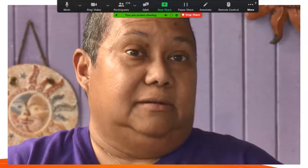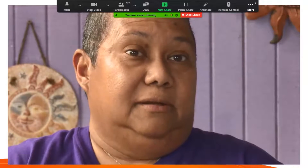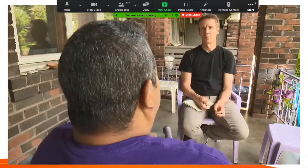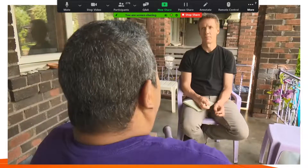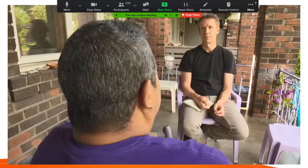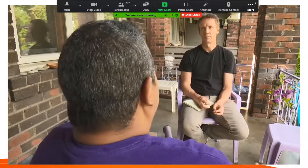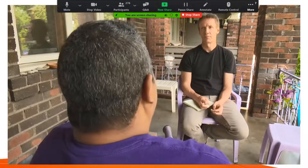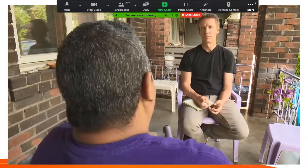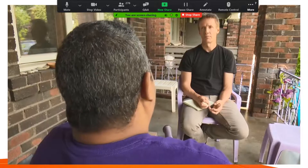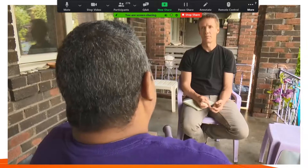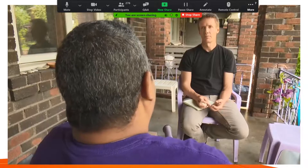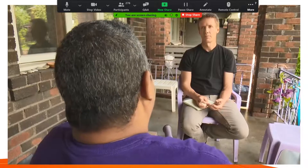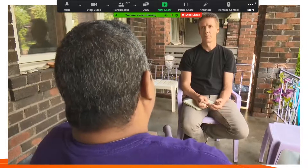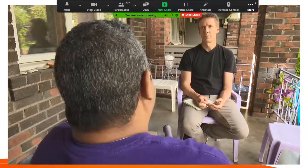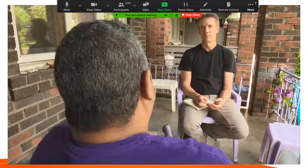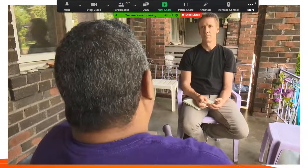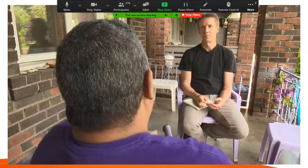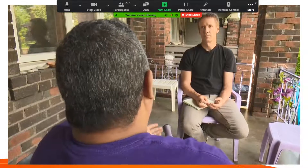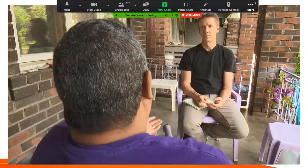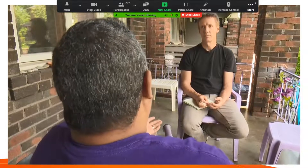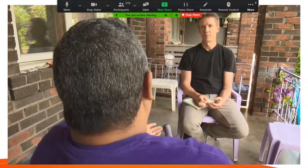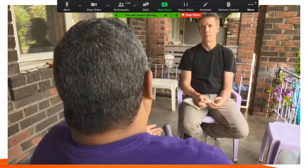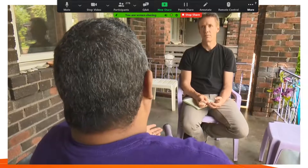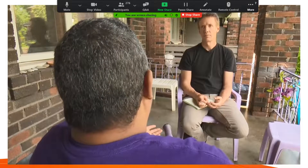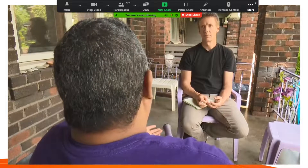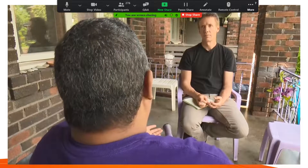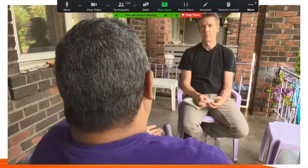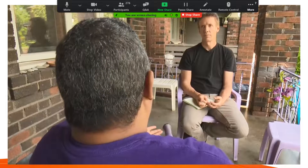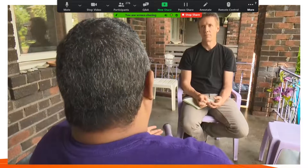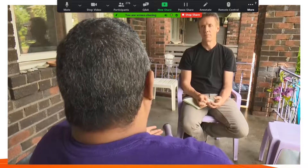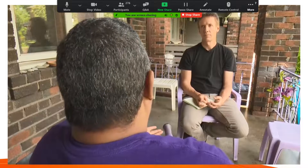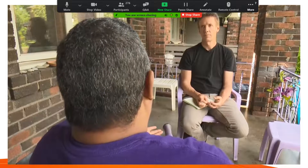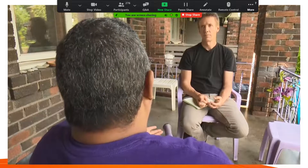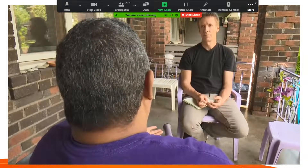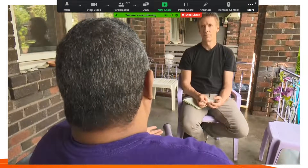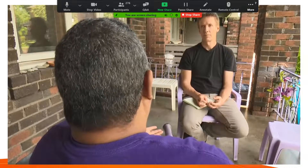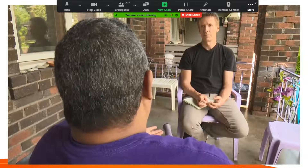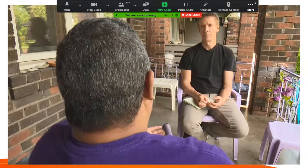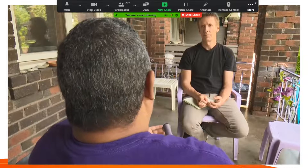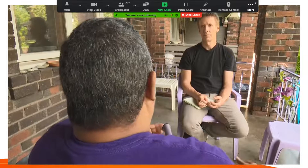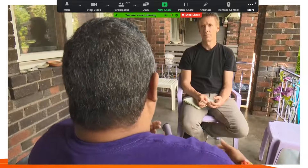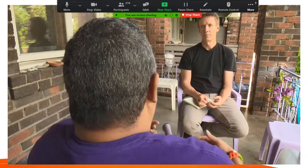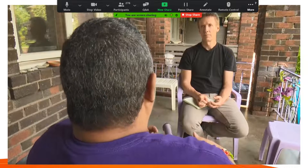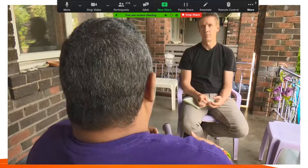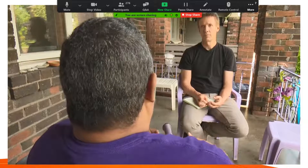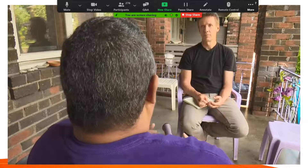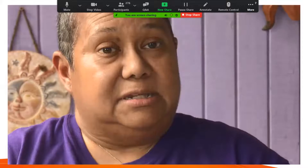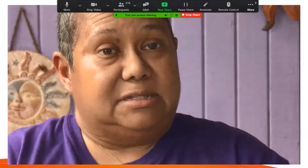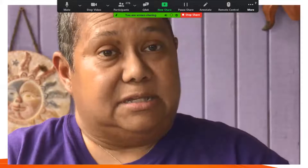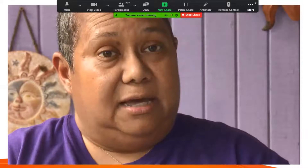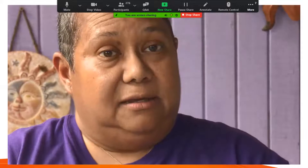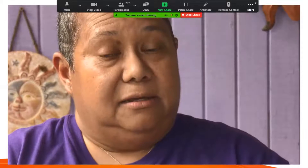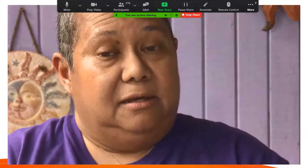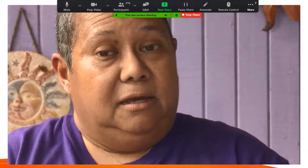closet. After struggling to come out, LGBT seniors get to the end of their lives and face a horrible choice. We are having